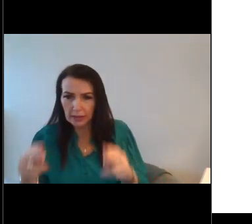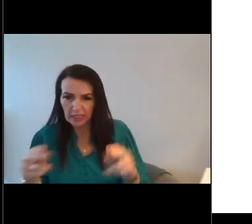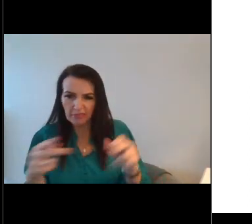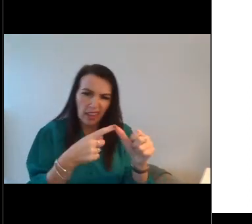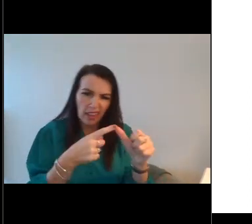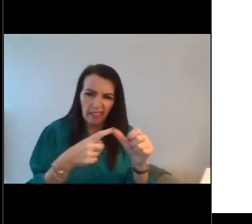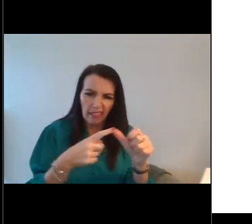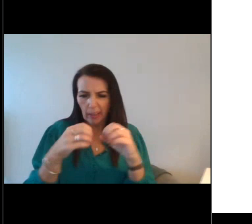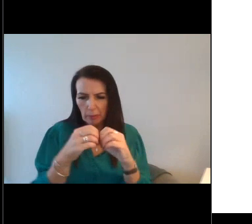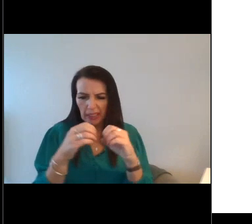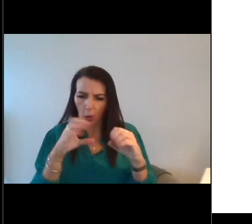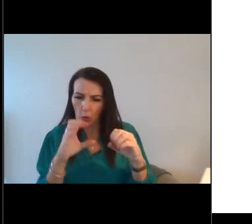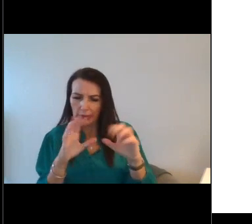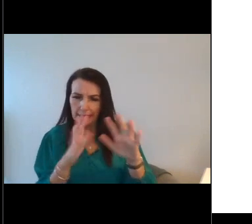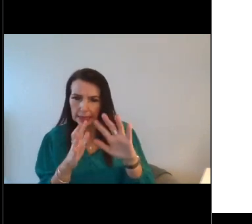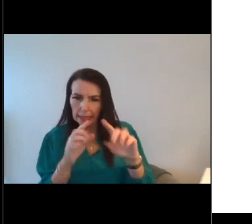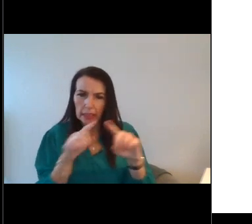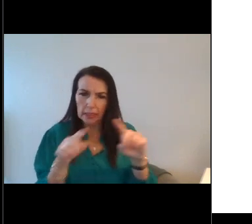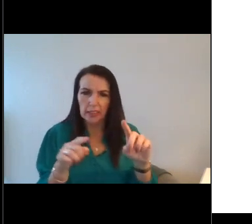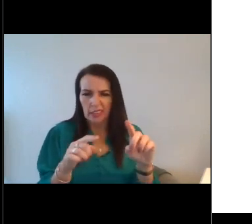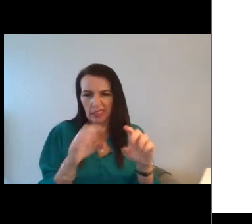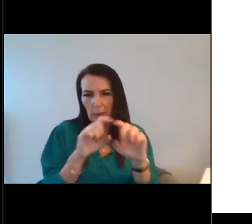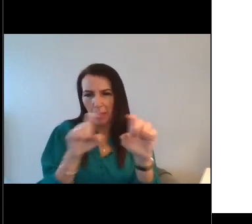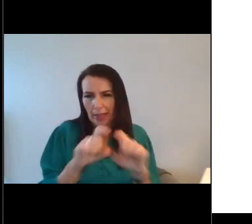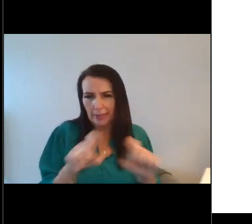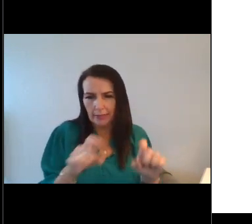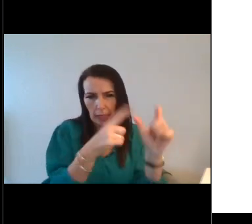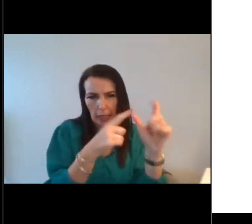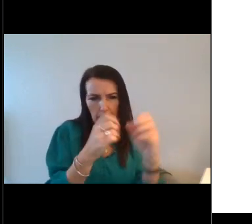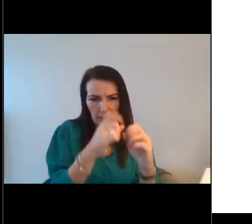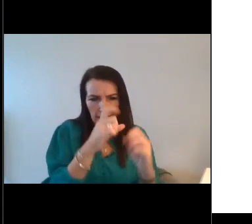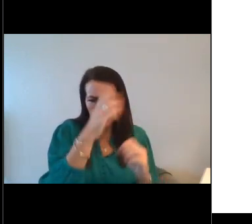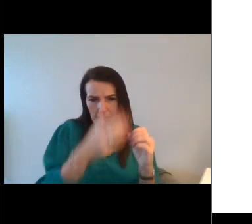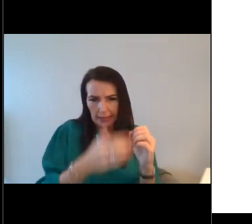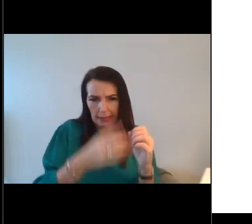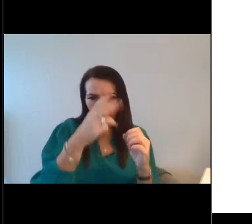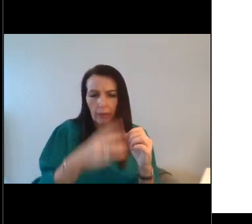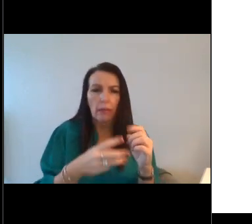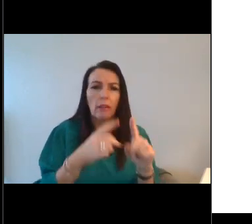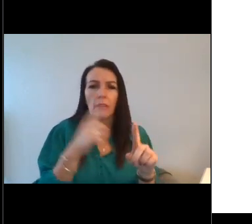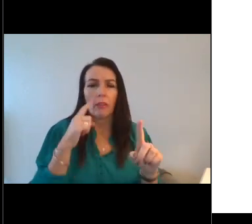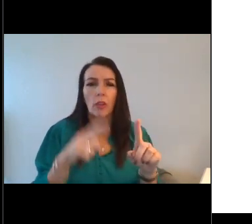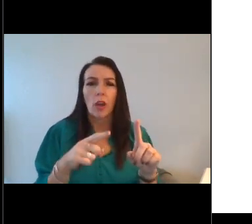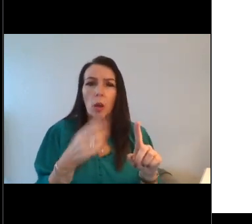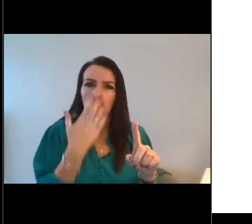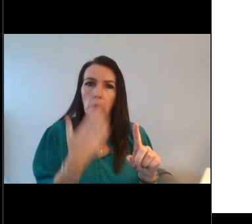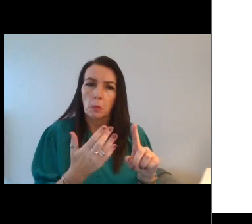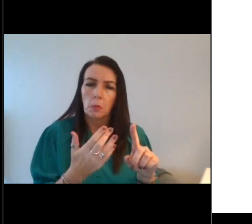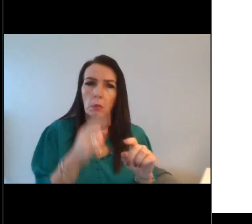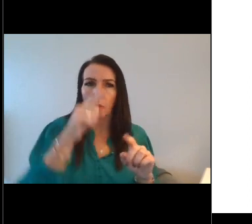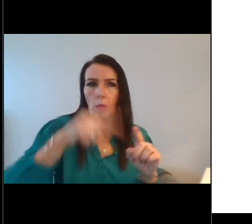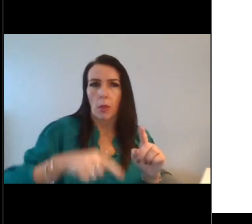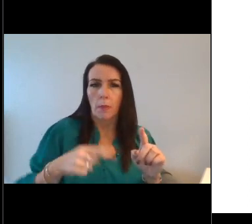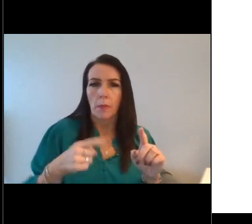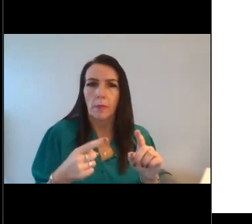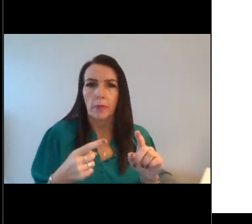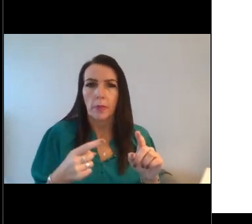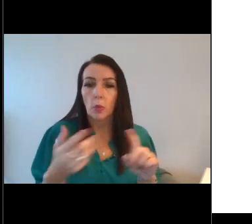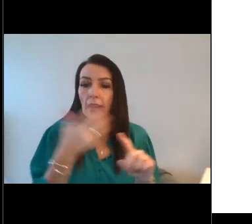C's, EPC bands, and they're already good to take a heat